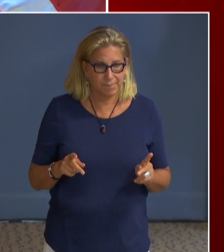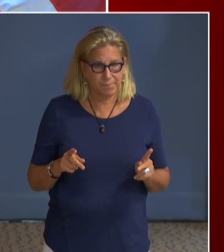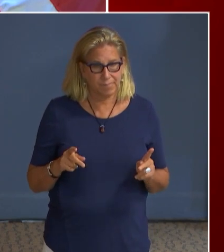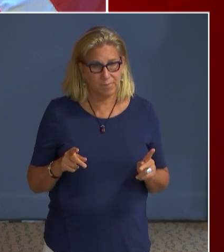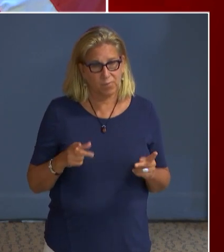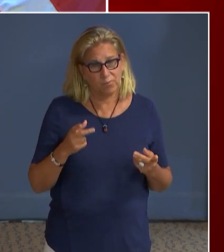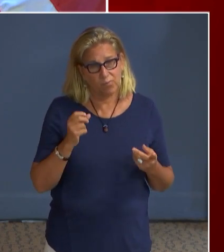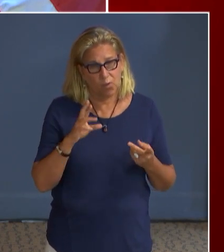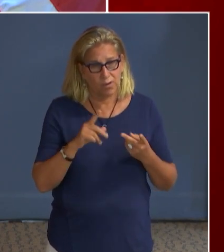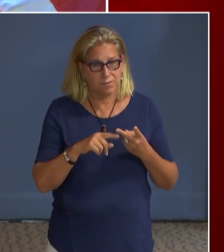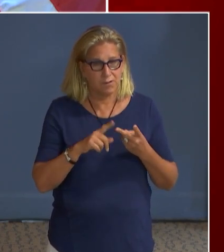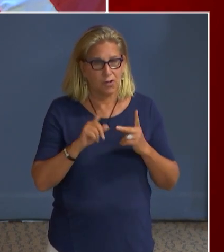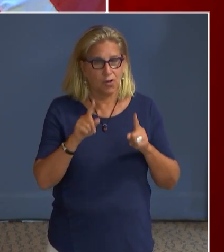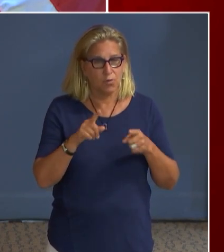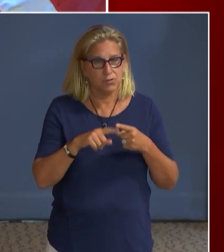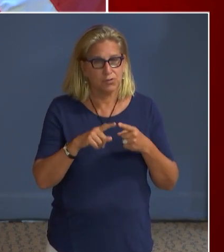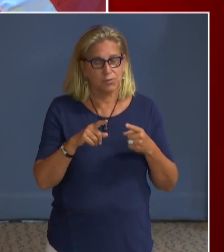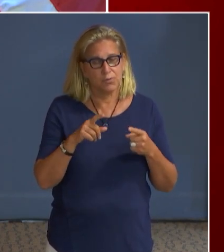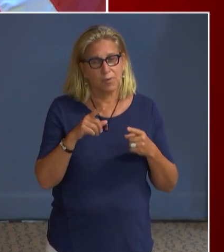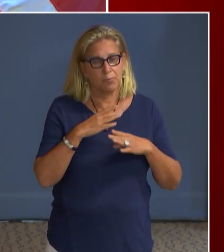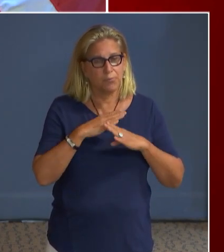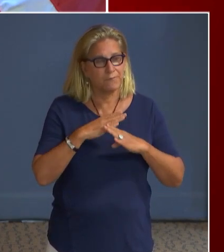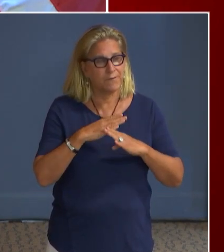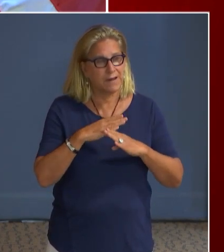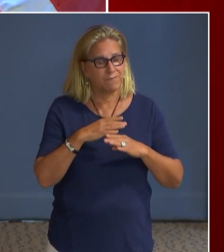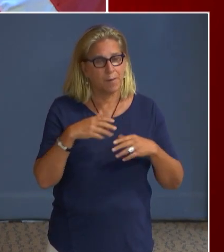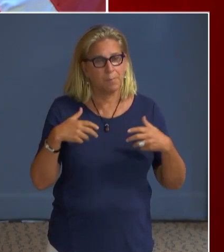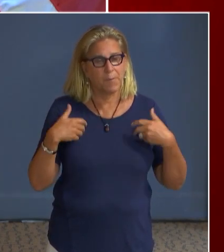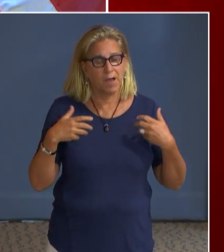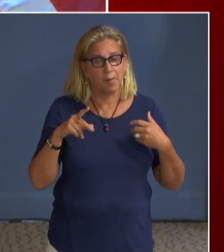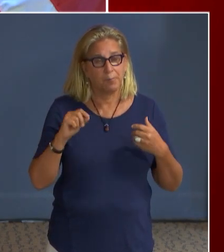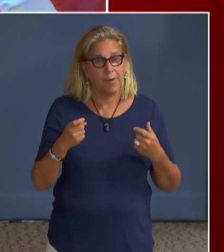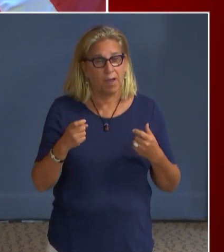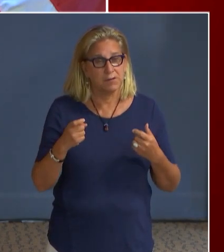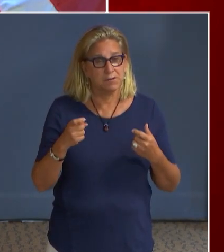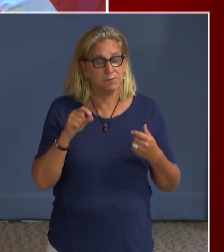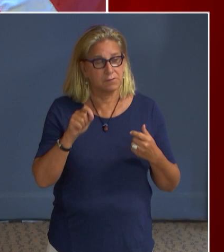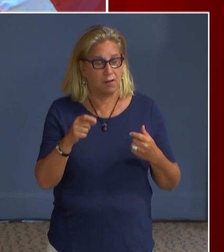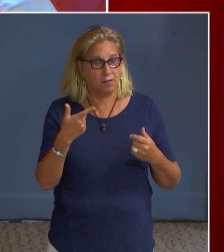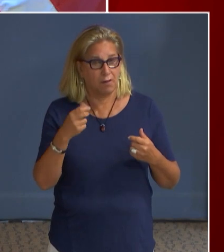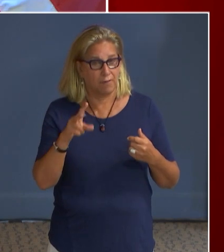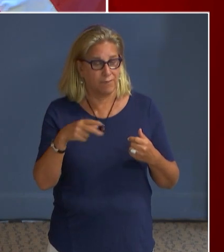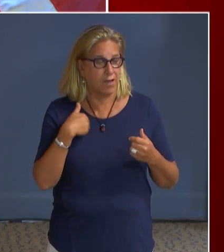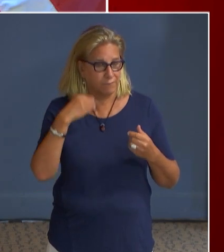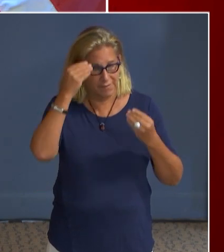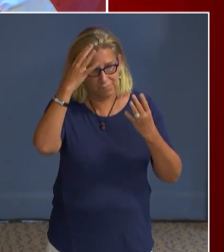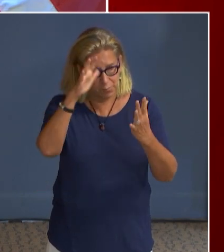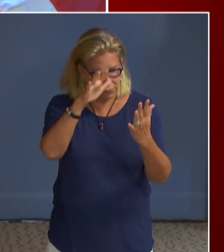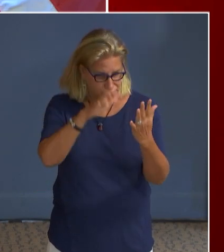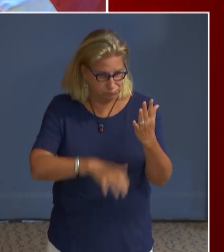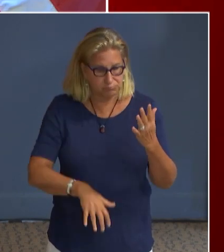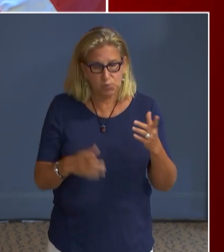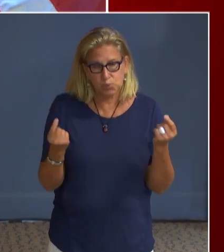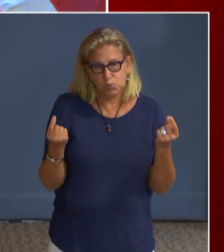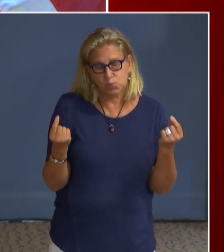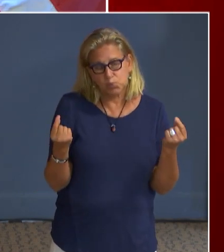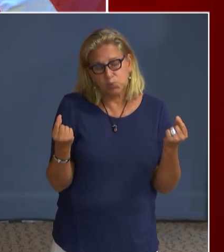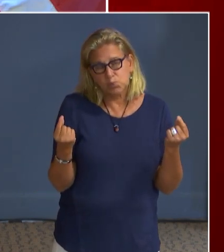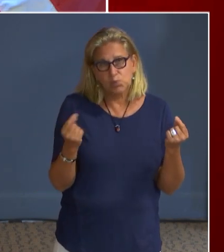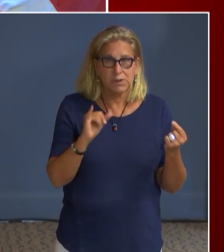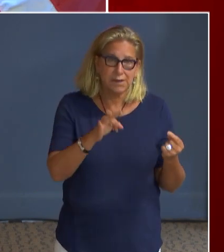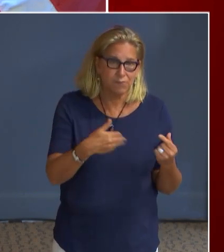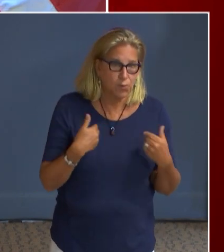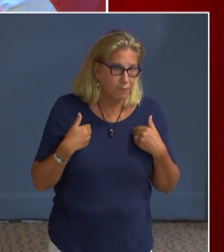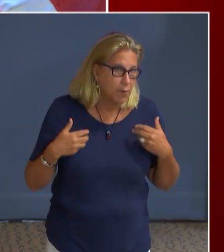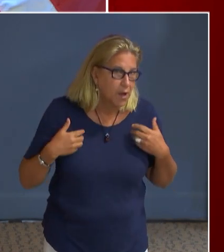preventmonkeypox.dc.gov to find out how you can get pre-registered for the vaccine,